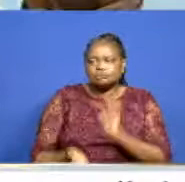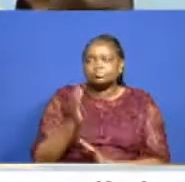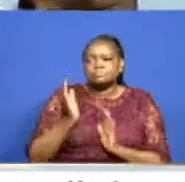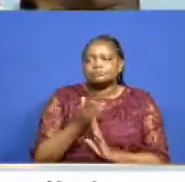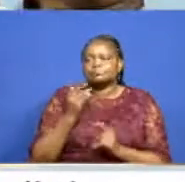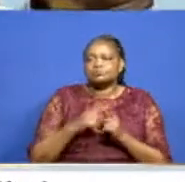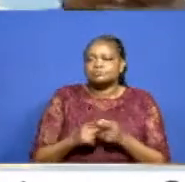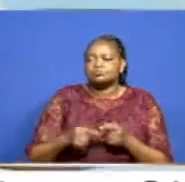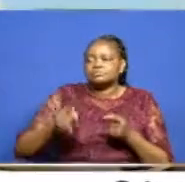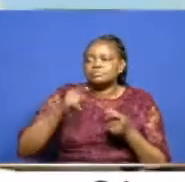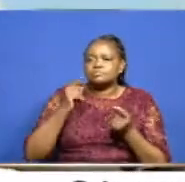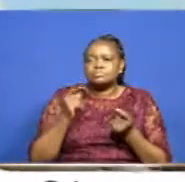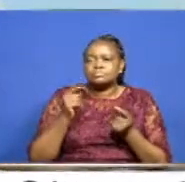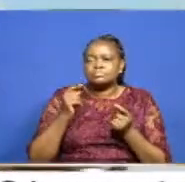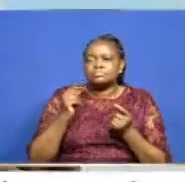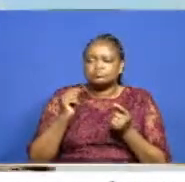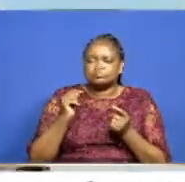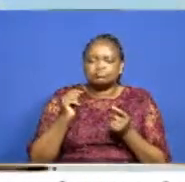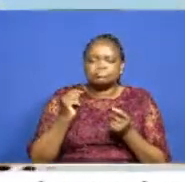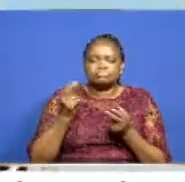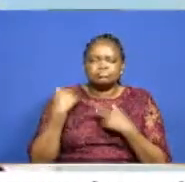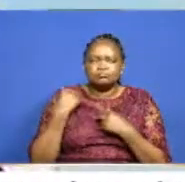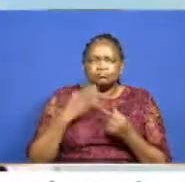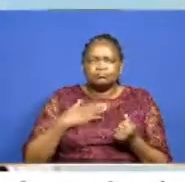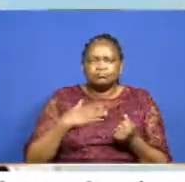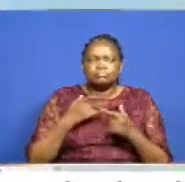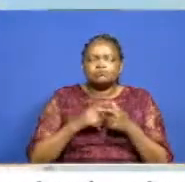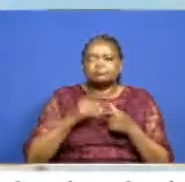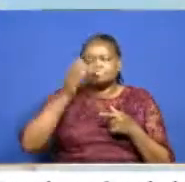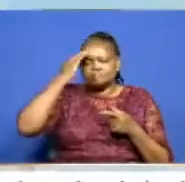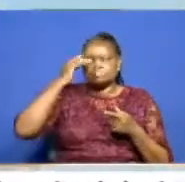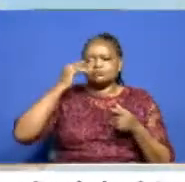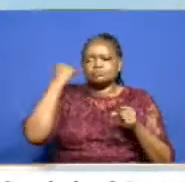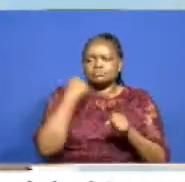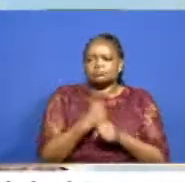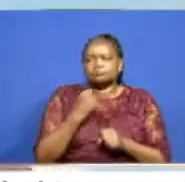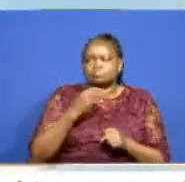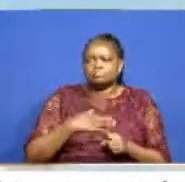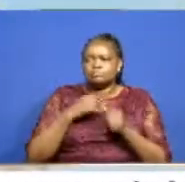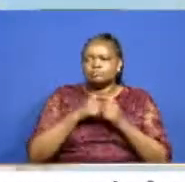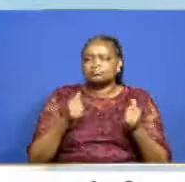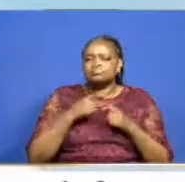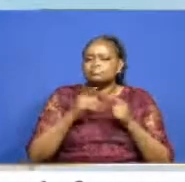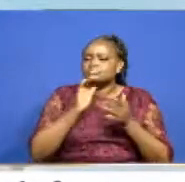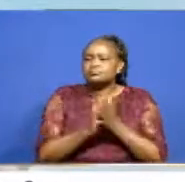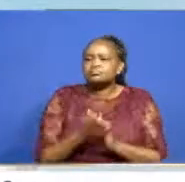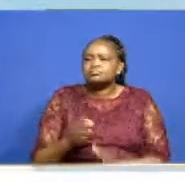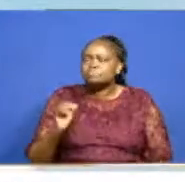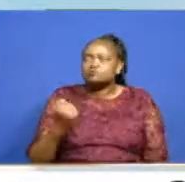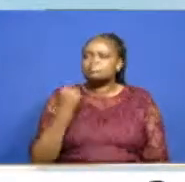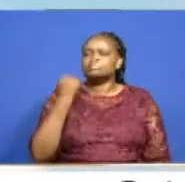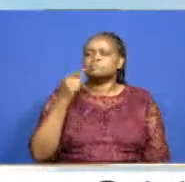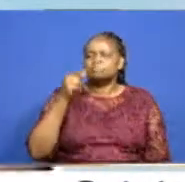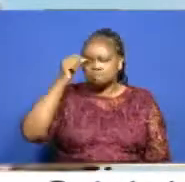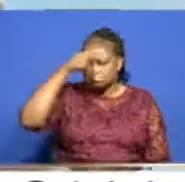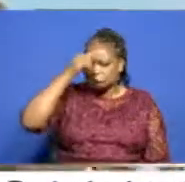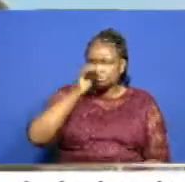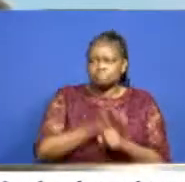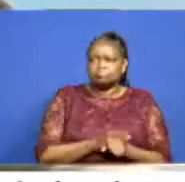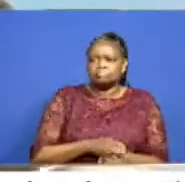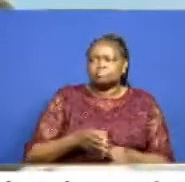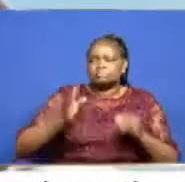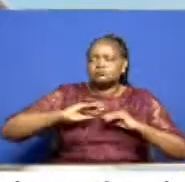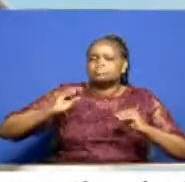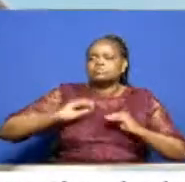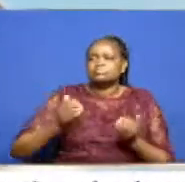are our parameters, so that we know our bounds, so that nobody just come up because he's too clever, mm-hmm. so to come and